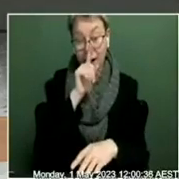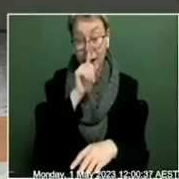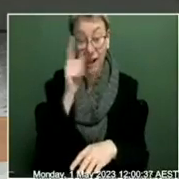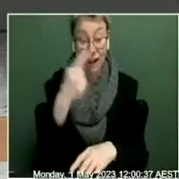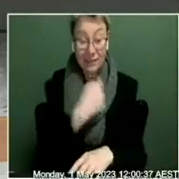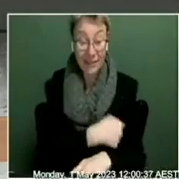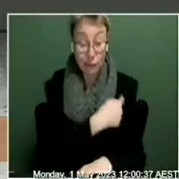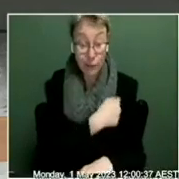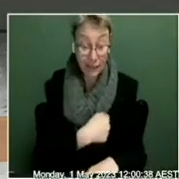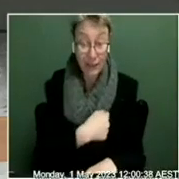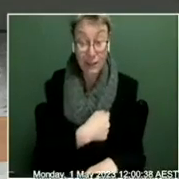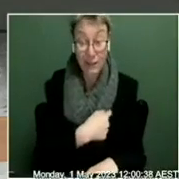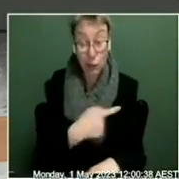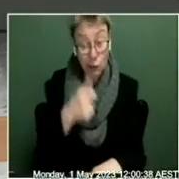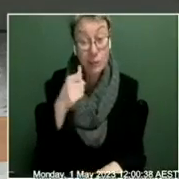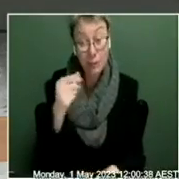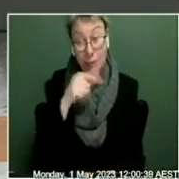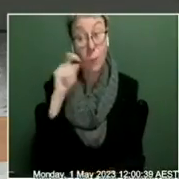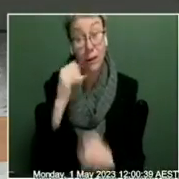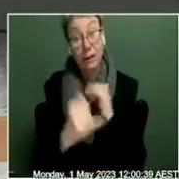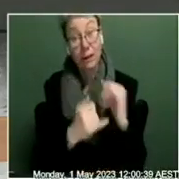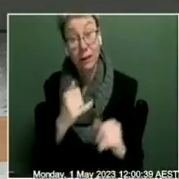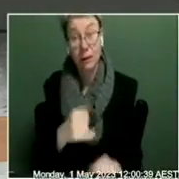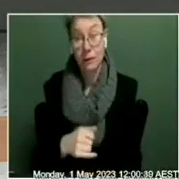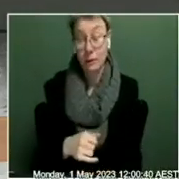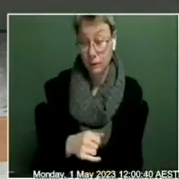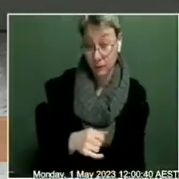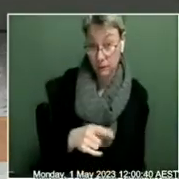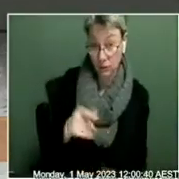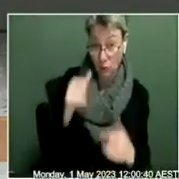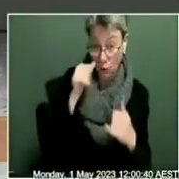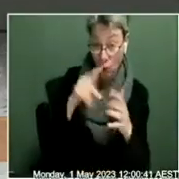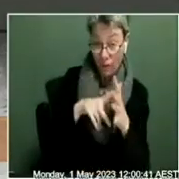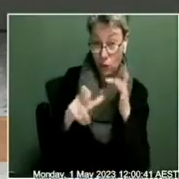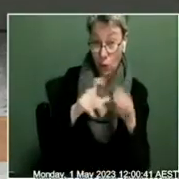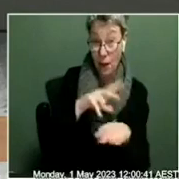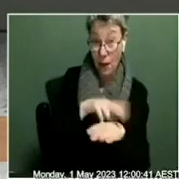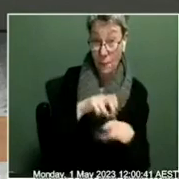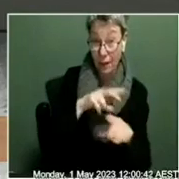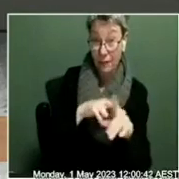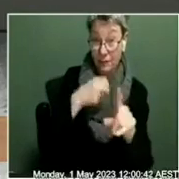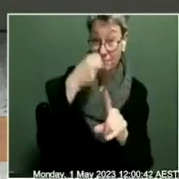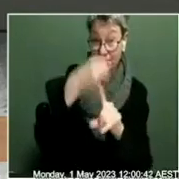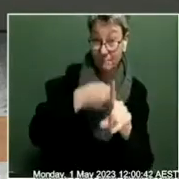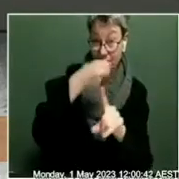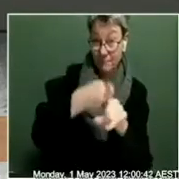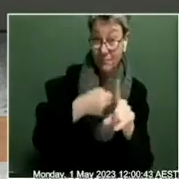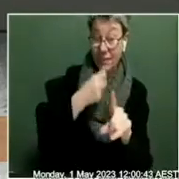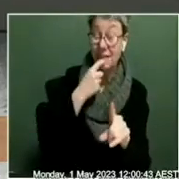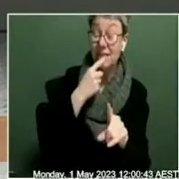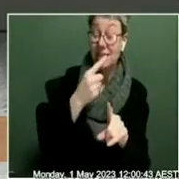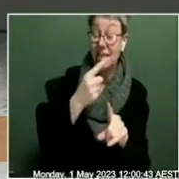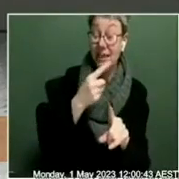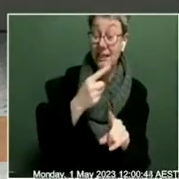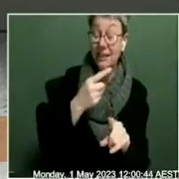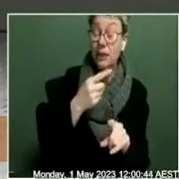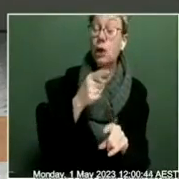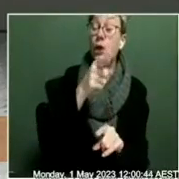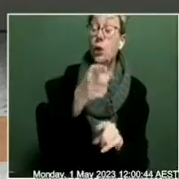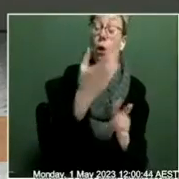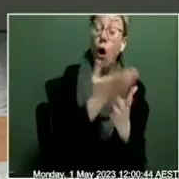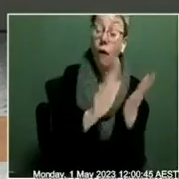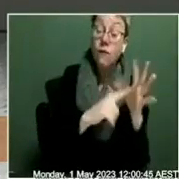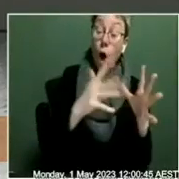They have said they need replacement police powers. I have seen that public commentary. Also very aware that government has